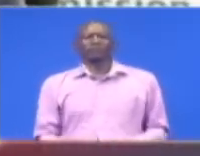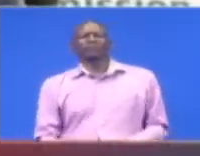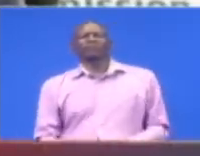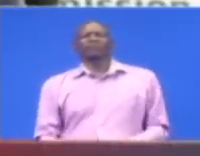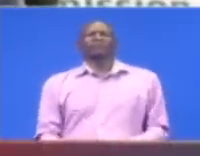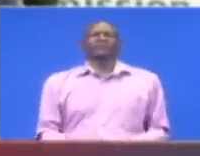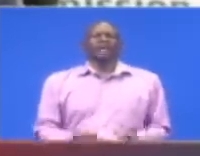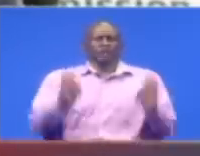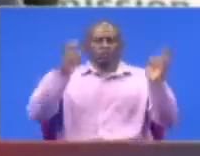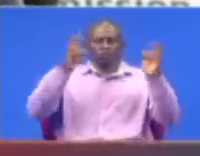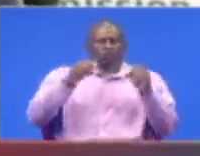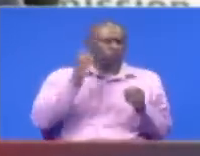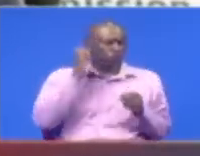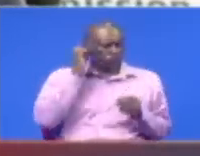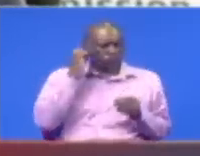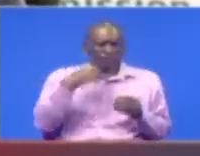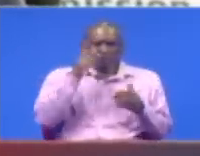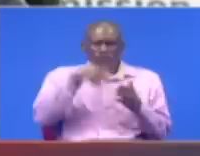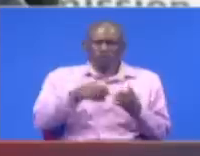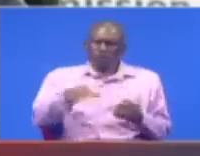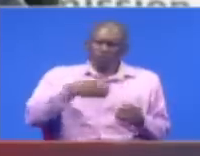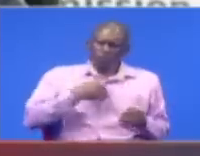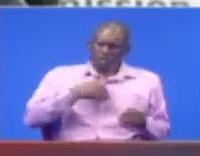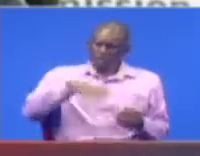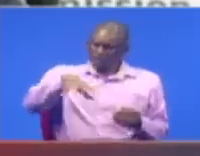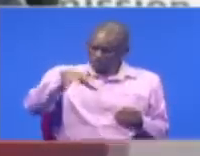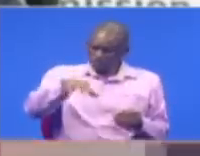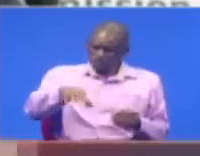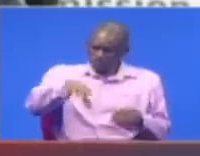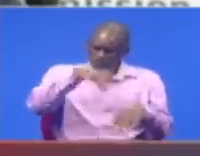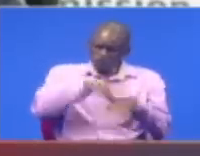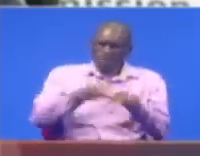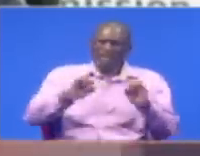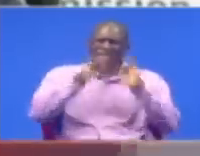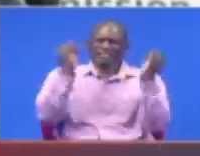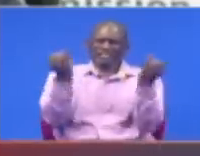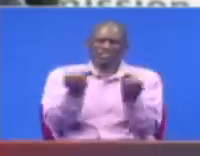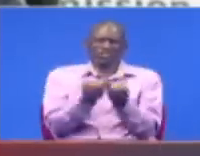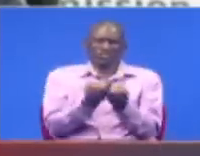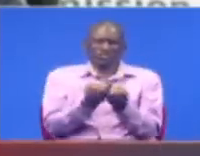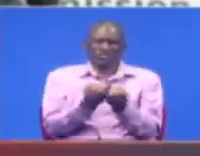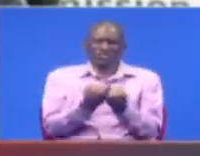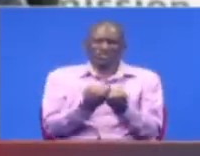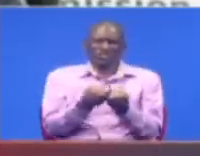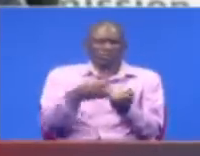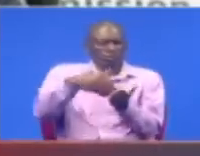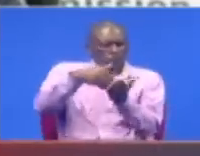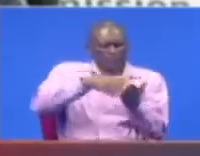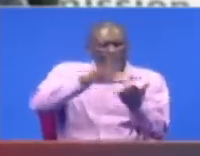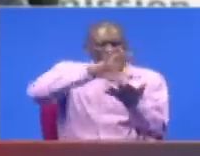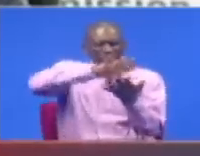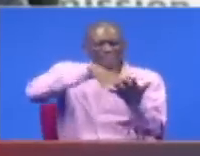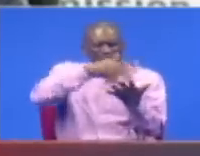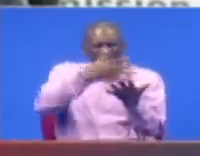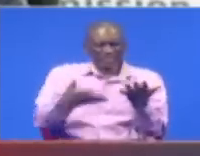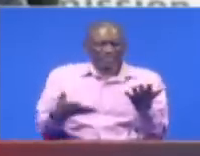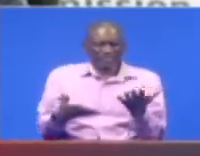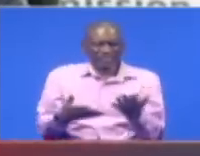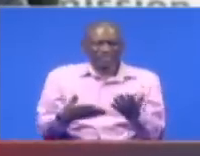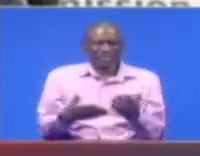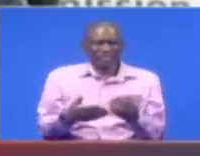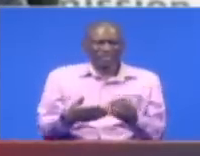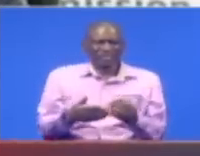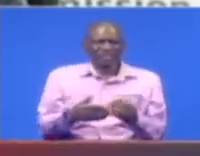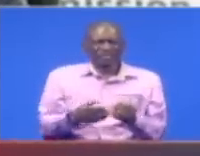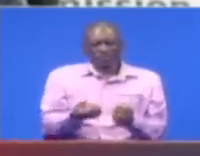and I quote him, "We found an institution so frail in its structures, so